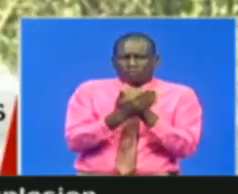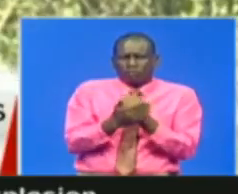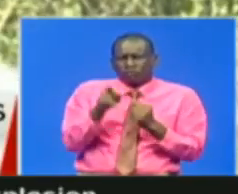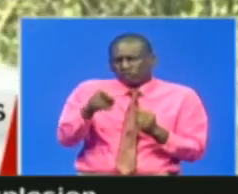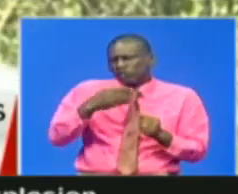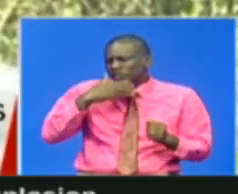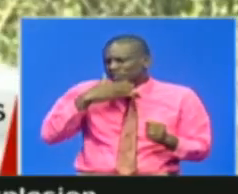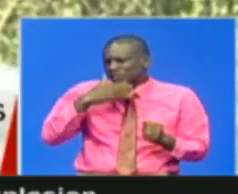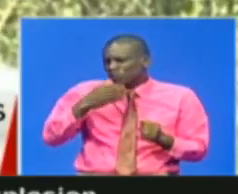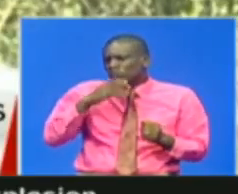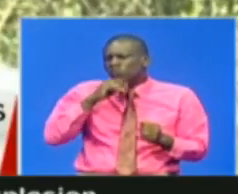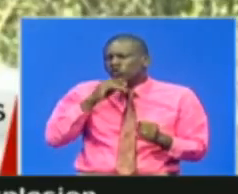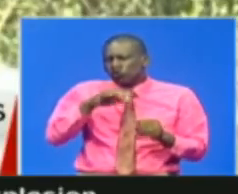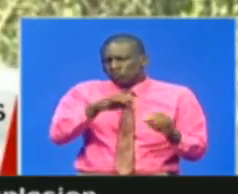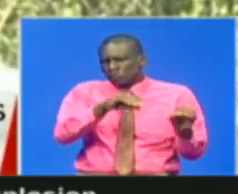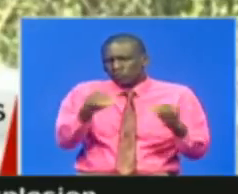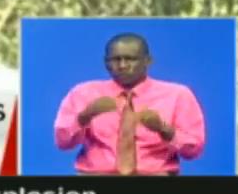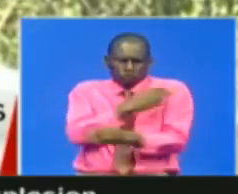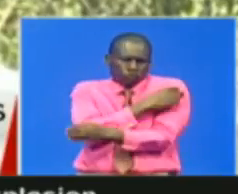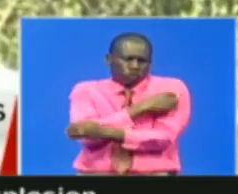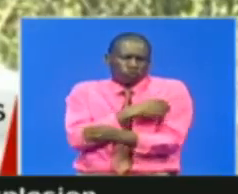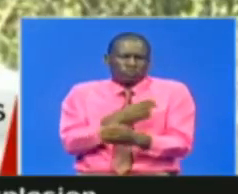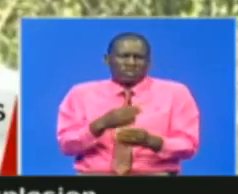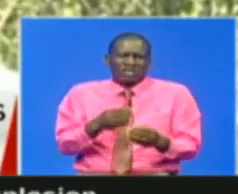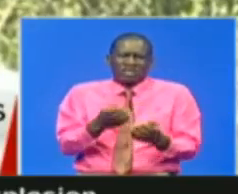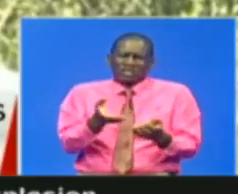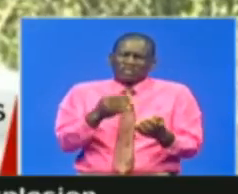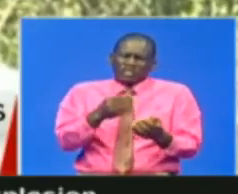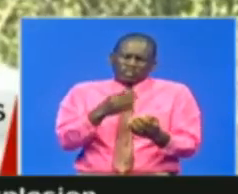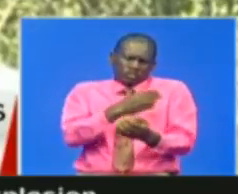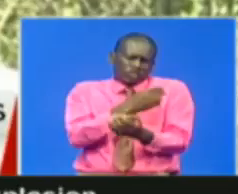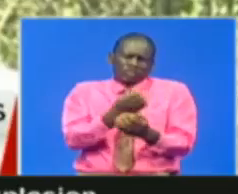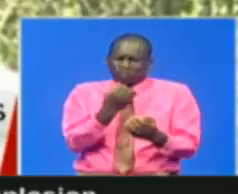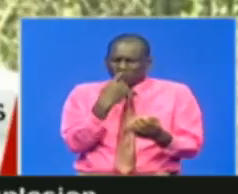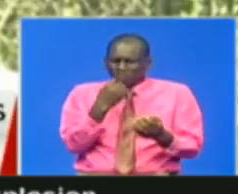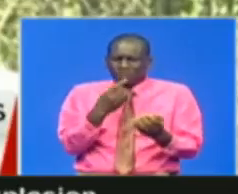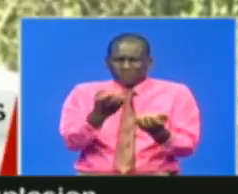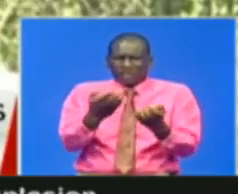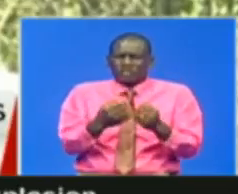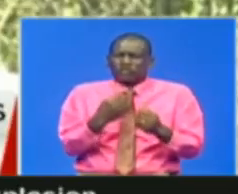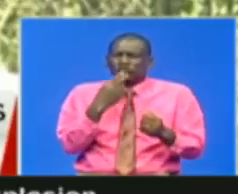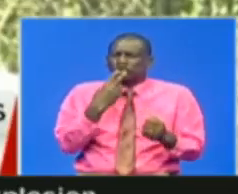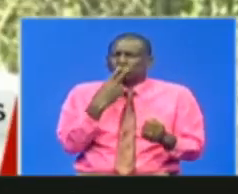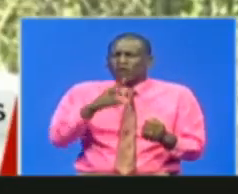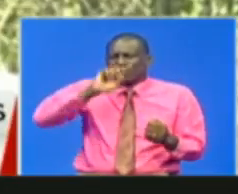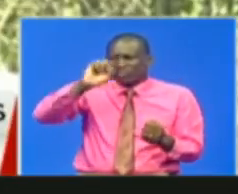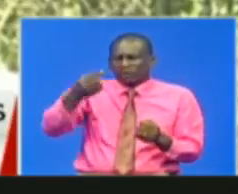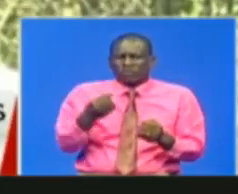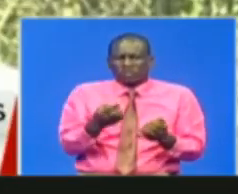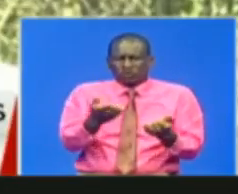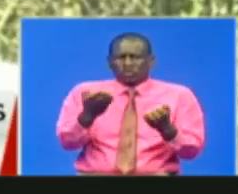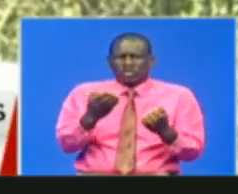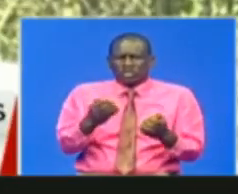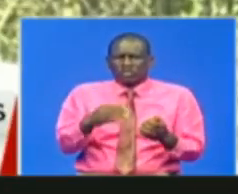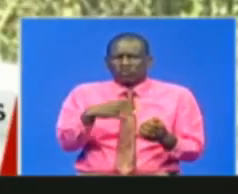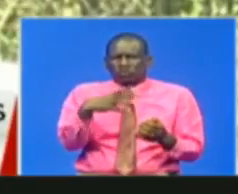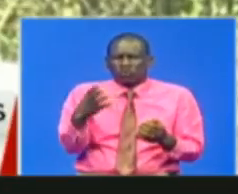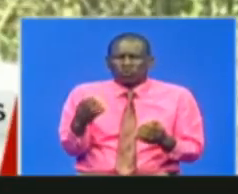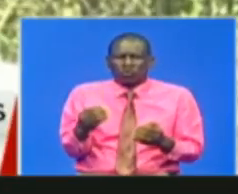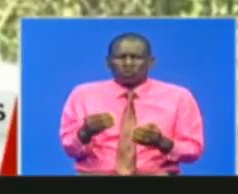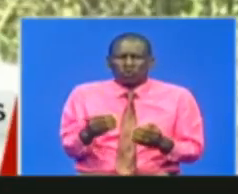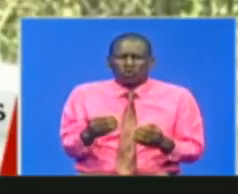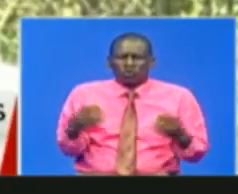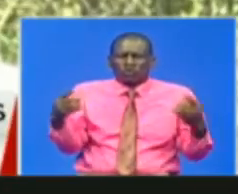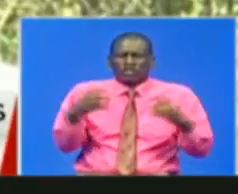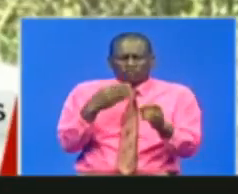hospital. Most of them are quoting around 200,000 for the first week, because he'll need to go for